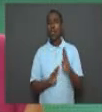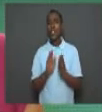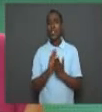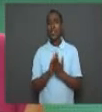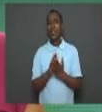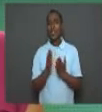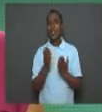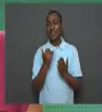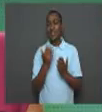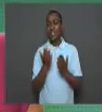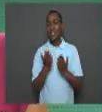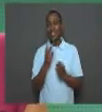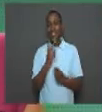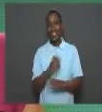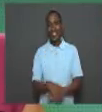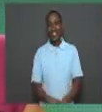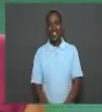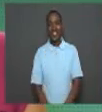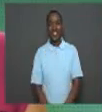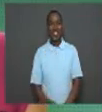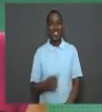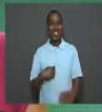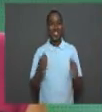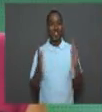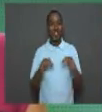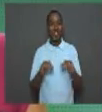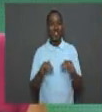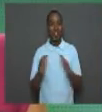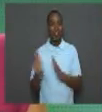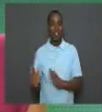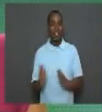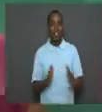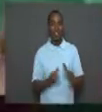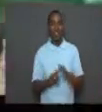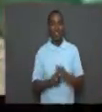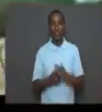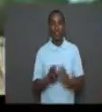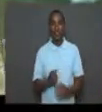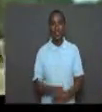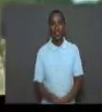biology. I hope you are ready to begin, students.